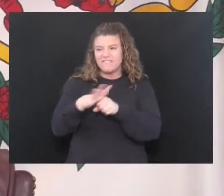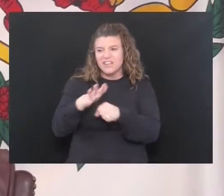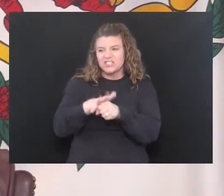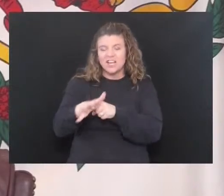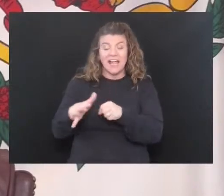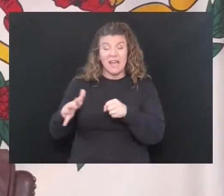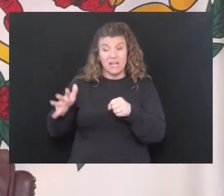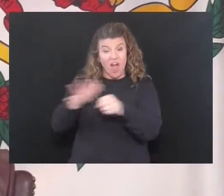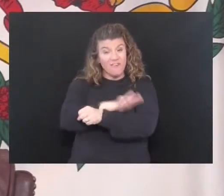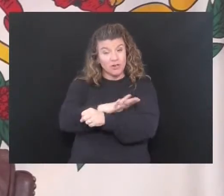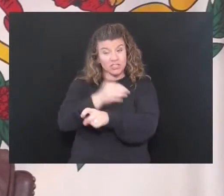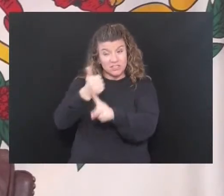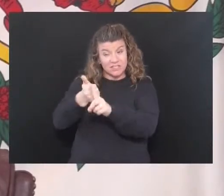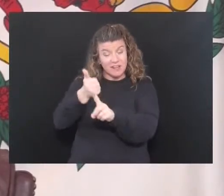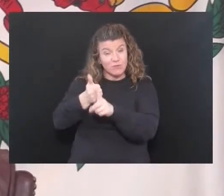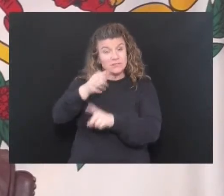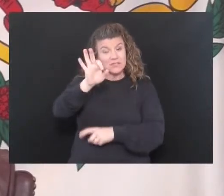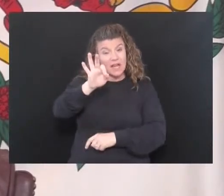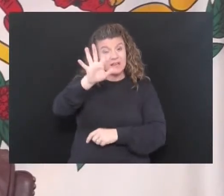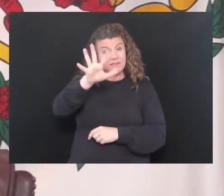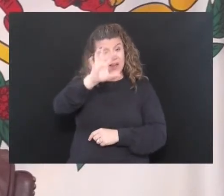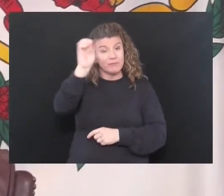coverage was 95%.